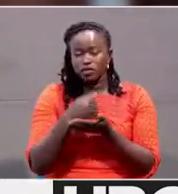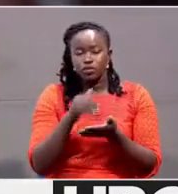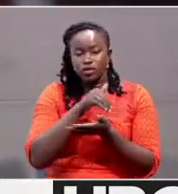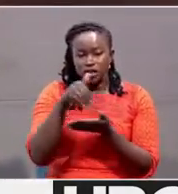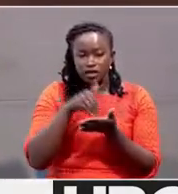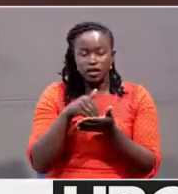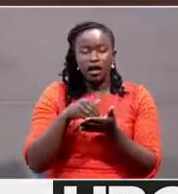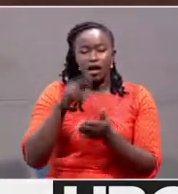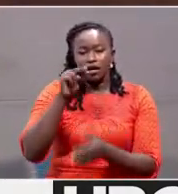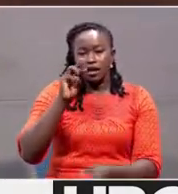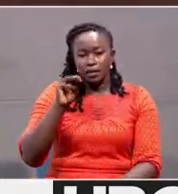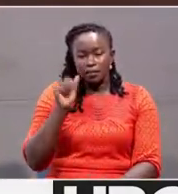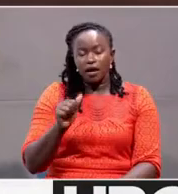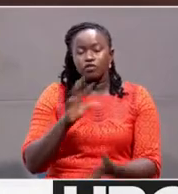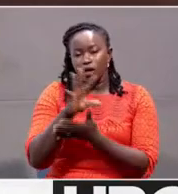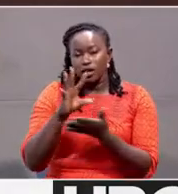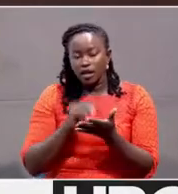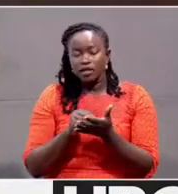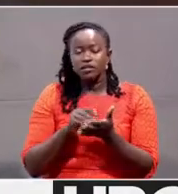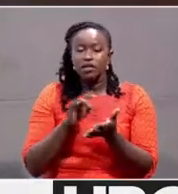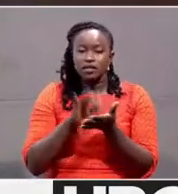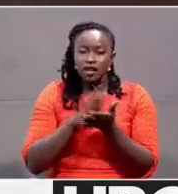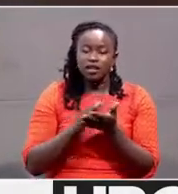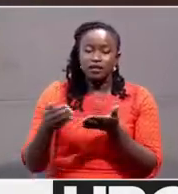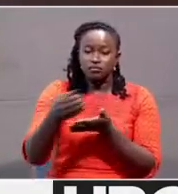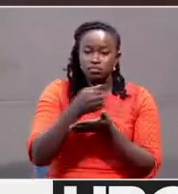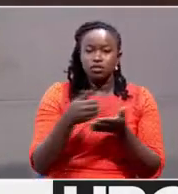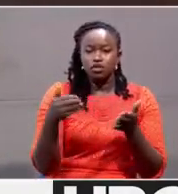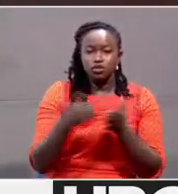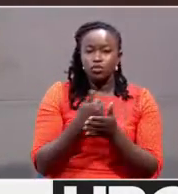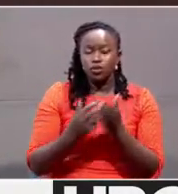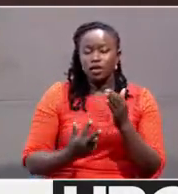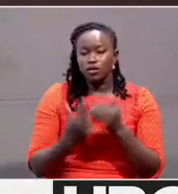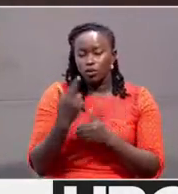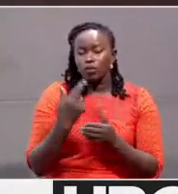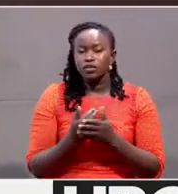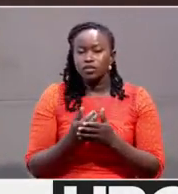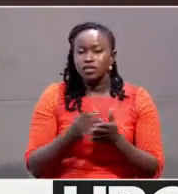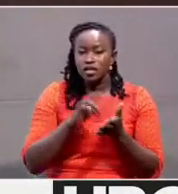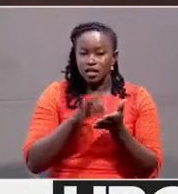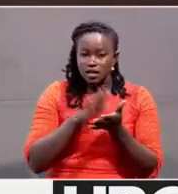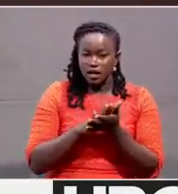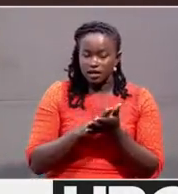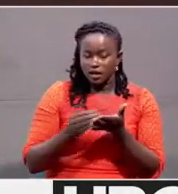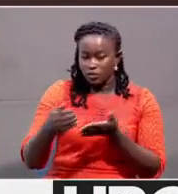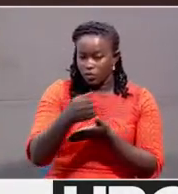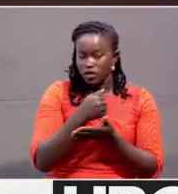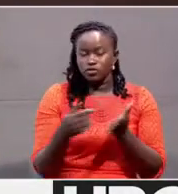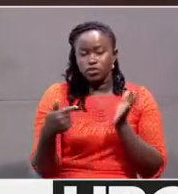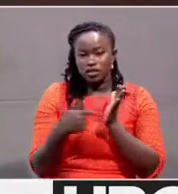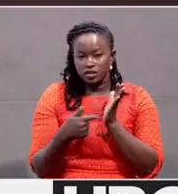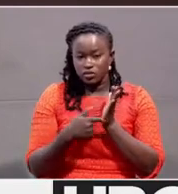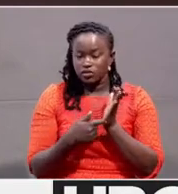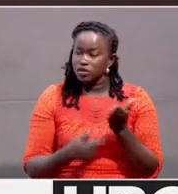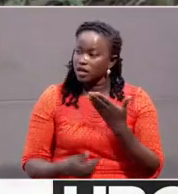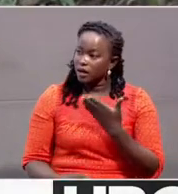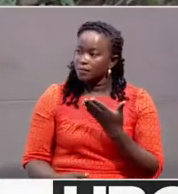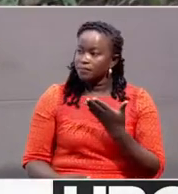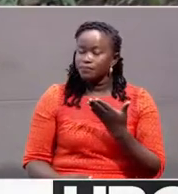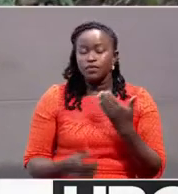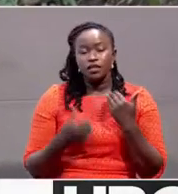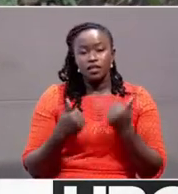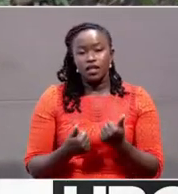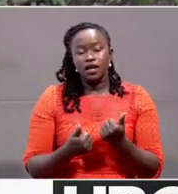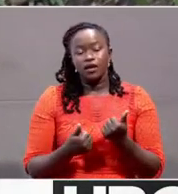analysis. This data was collected using the newly launched state-of-the-art data collection technology. This modern data